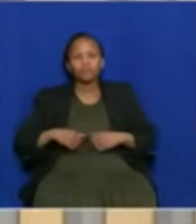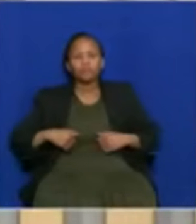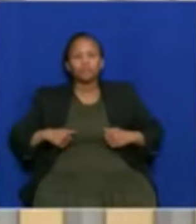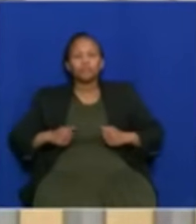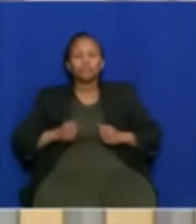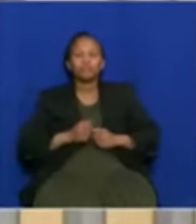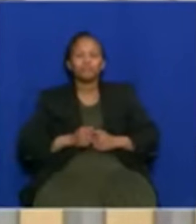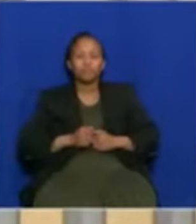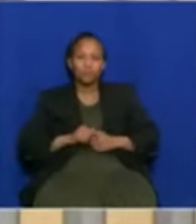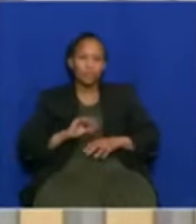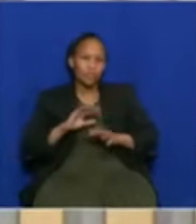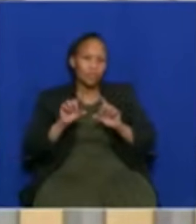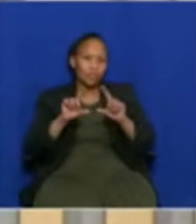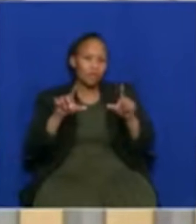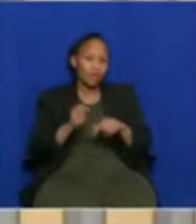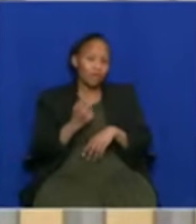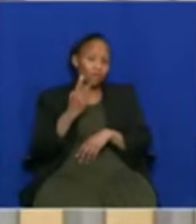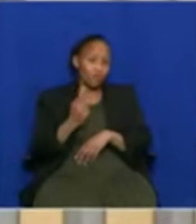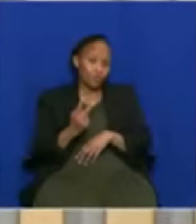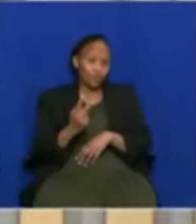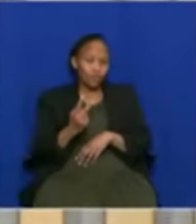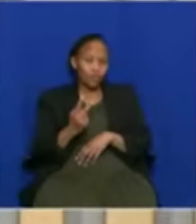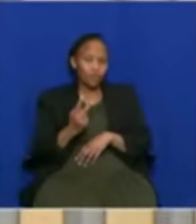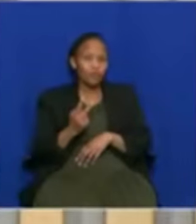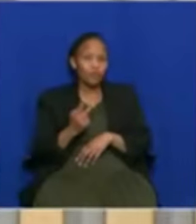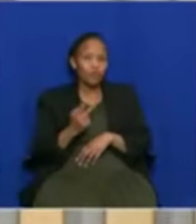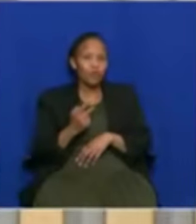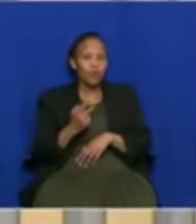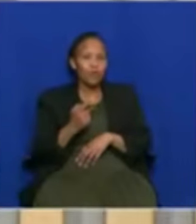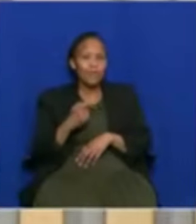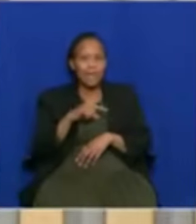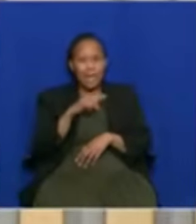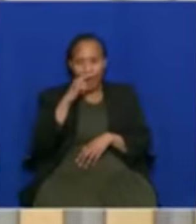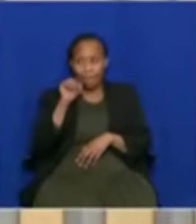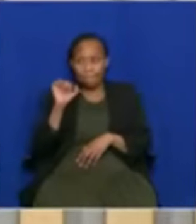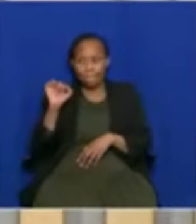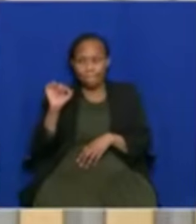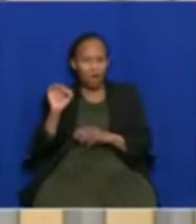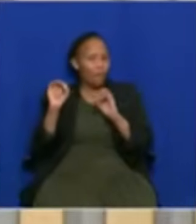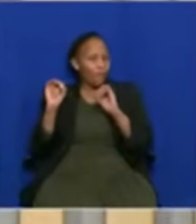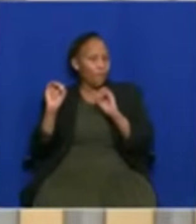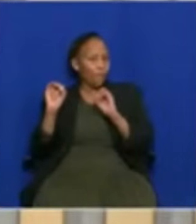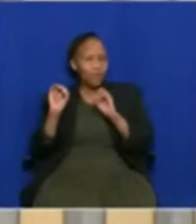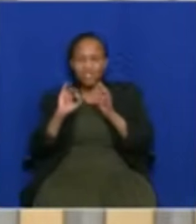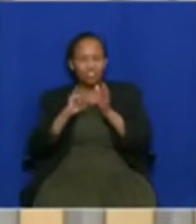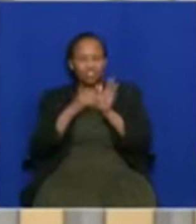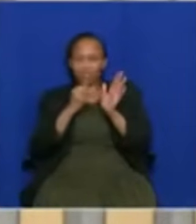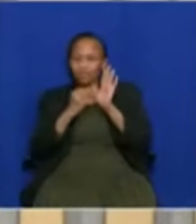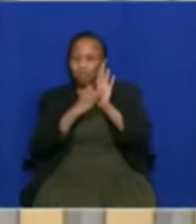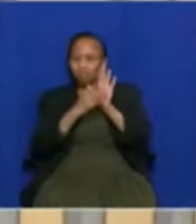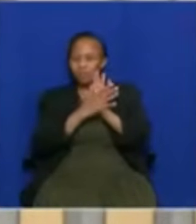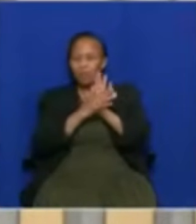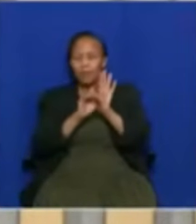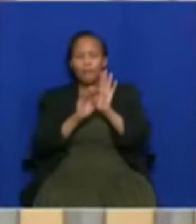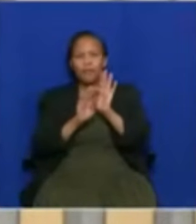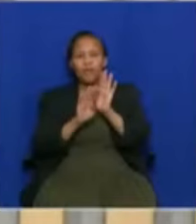name of Mrs. Mokwele on there, it's just BMW. It's at paragraph So- 3.